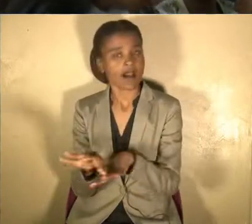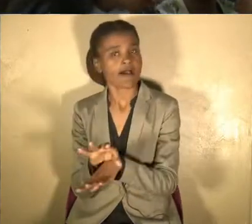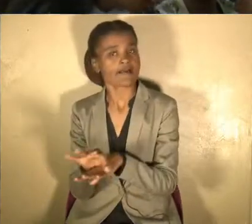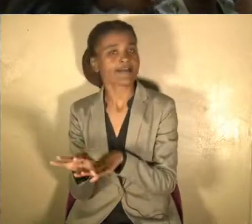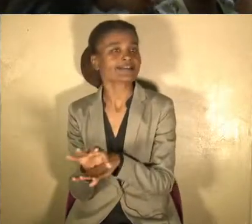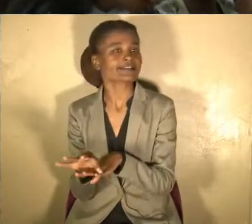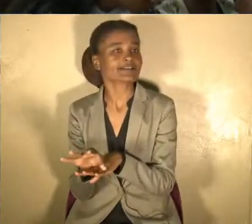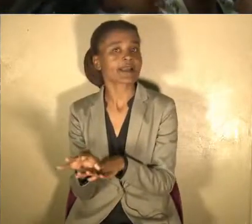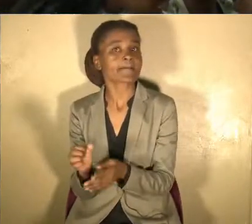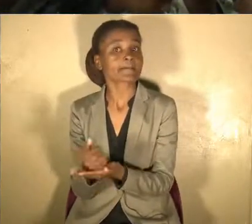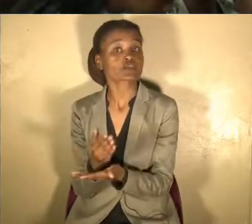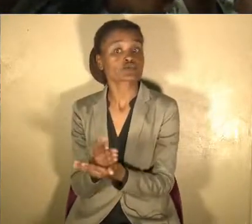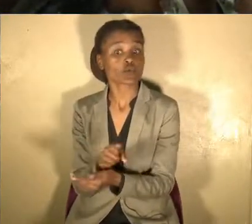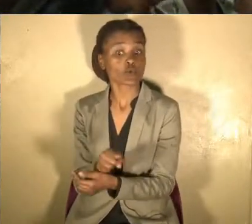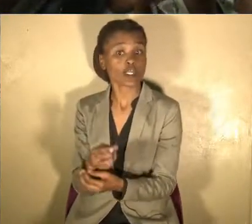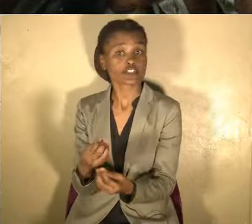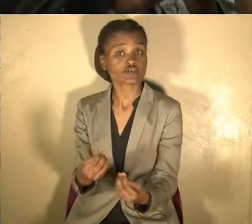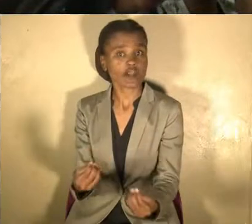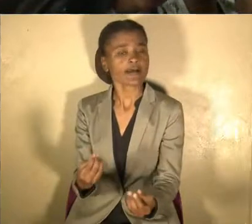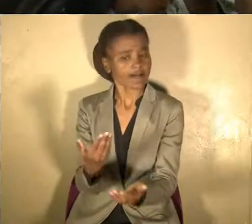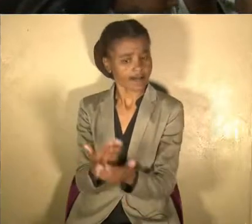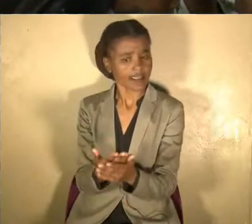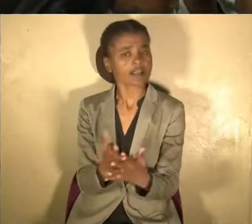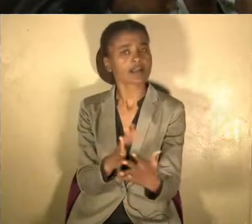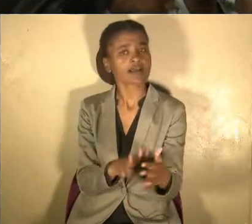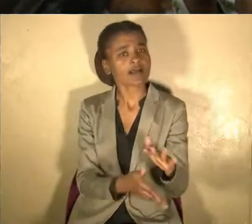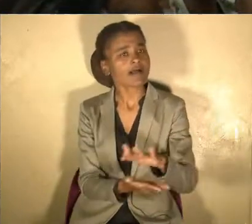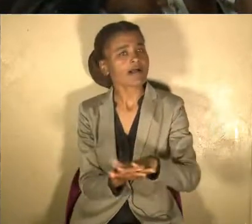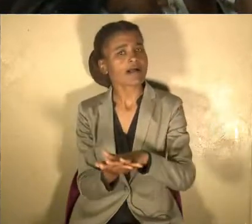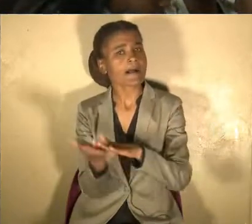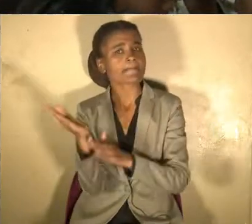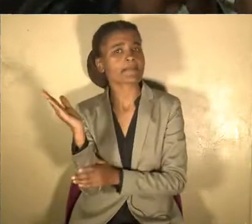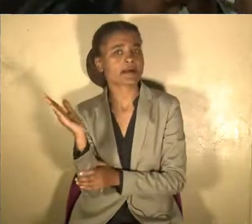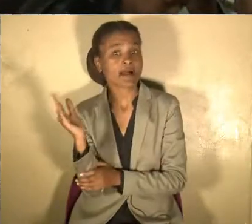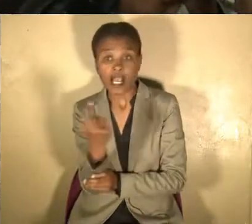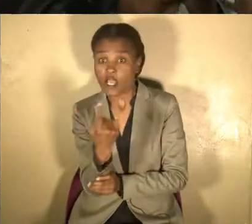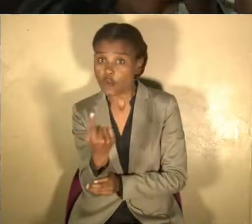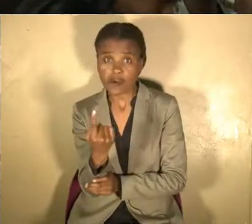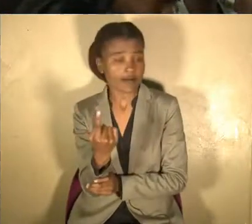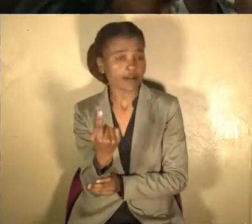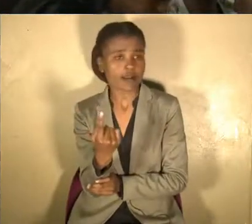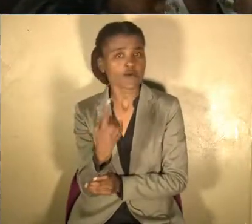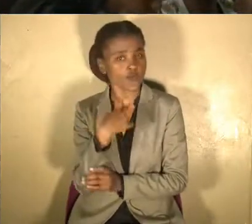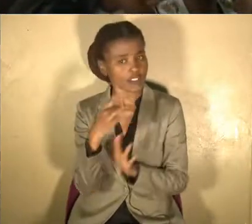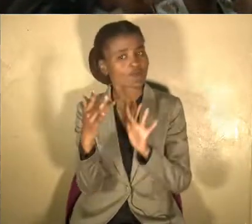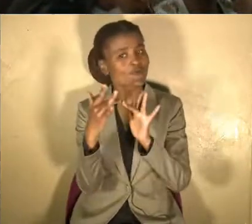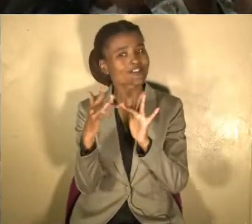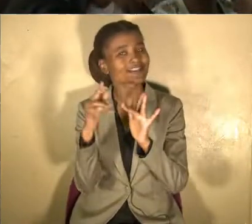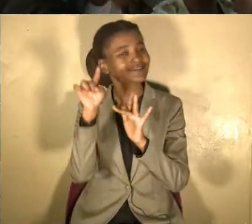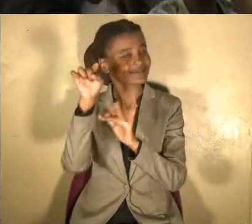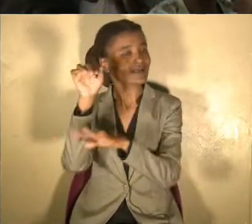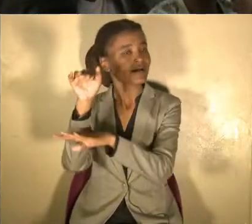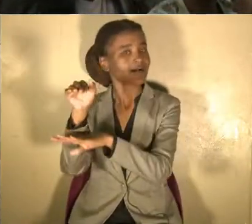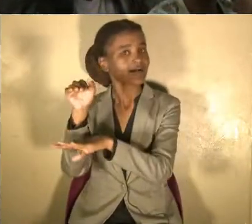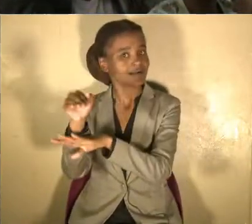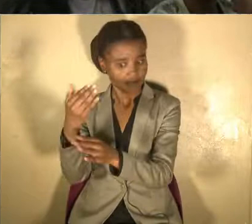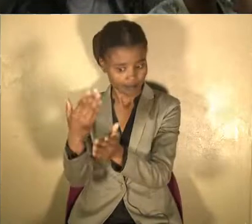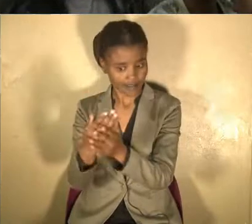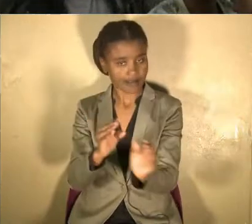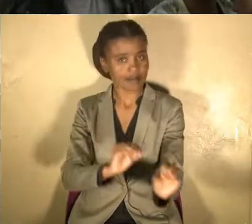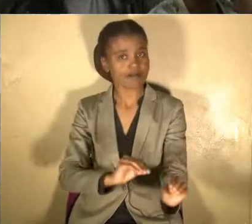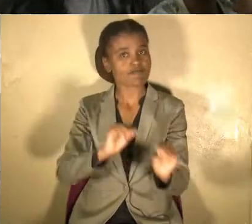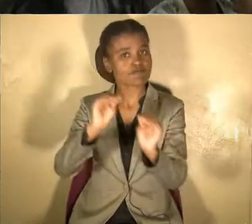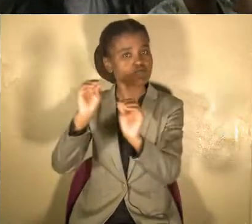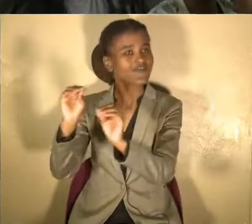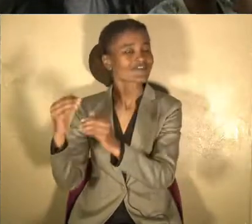gore ngwana ona a tsamaye ha tsamaye a le one but o tsamaya like ramo protector so that re ensure gore ngwana o